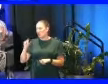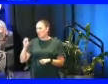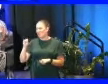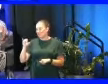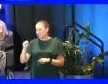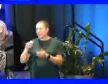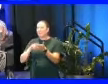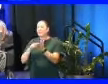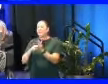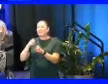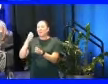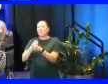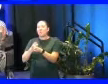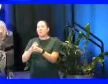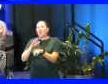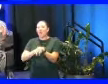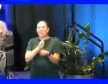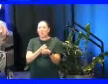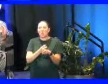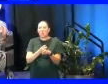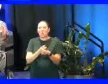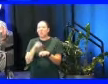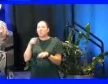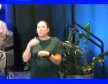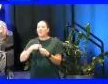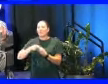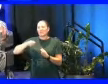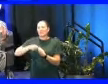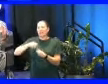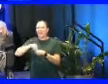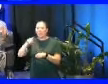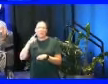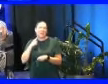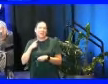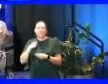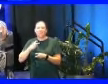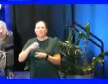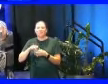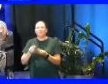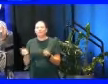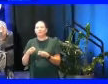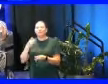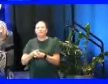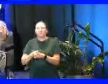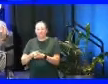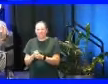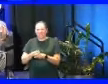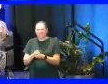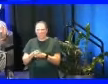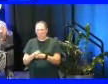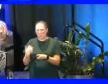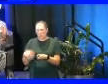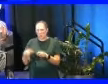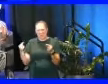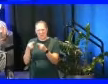come bone on bone. You have a thing in your neck like a rubber band. Mine goes that way. So very painful, changed my